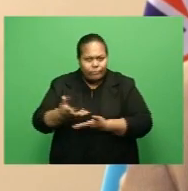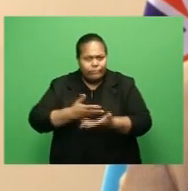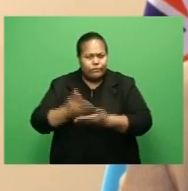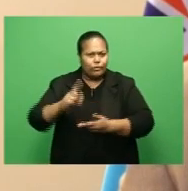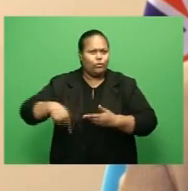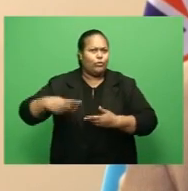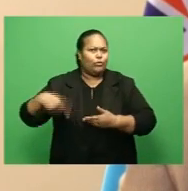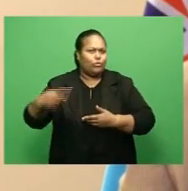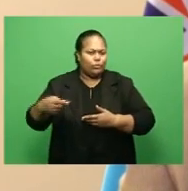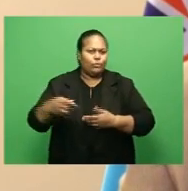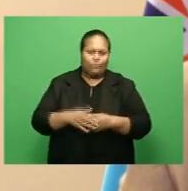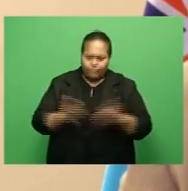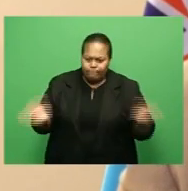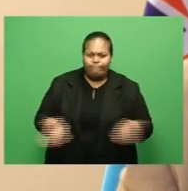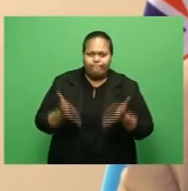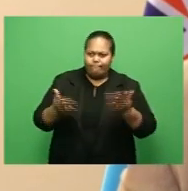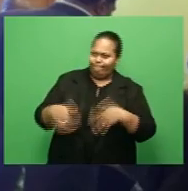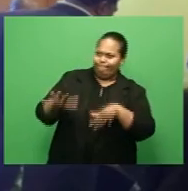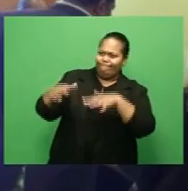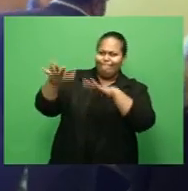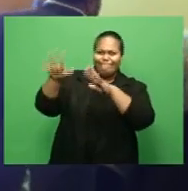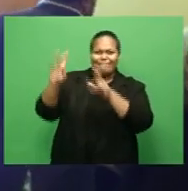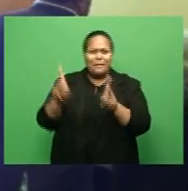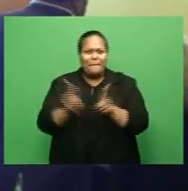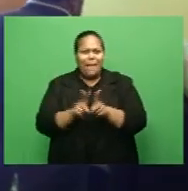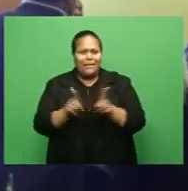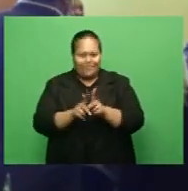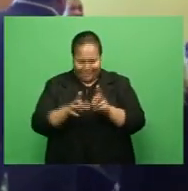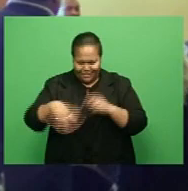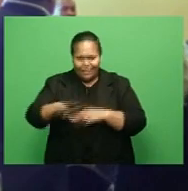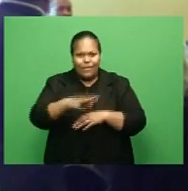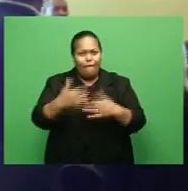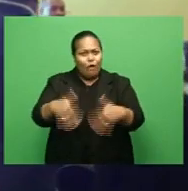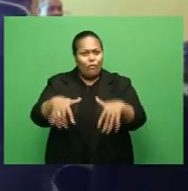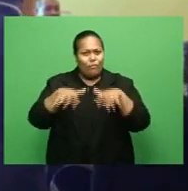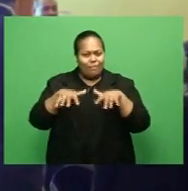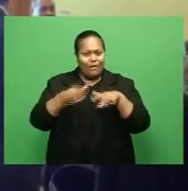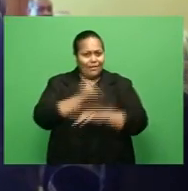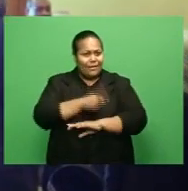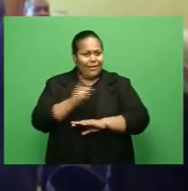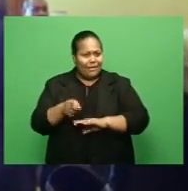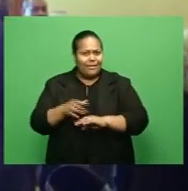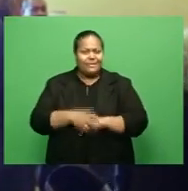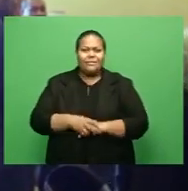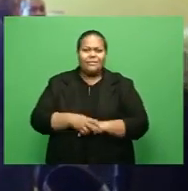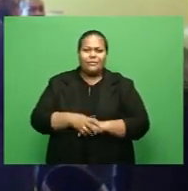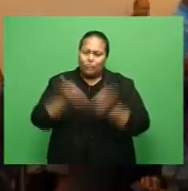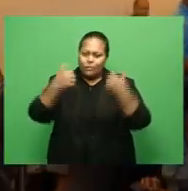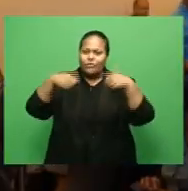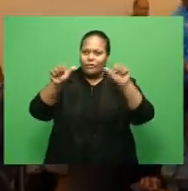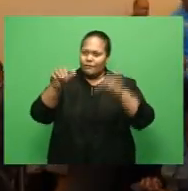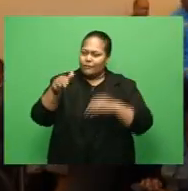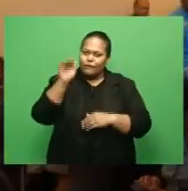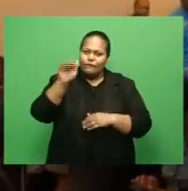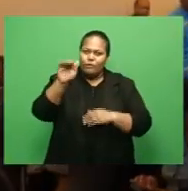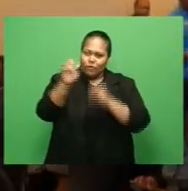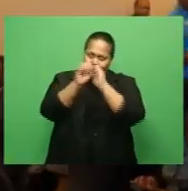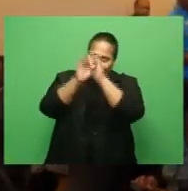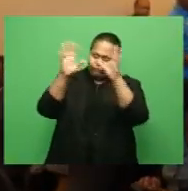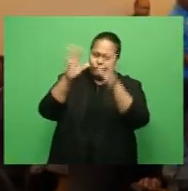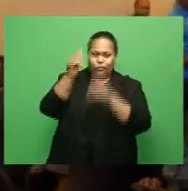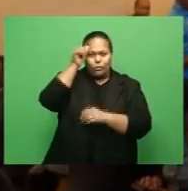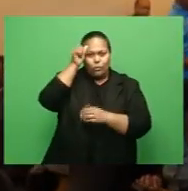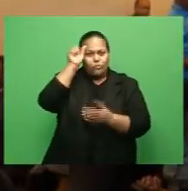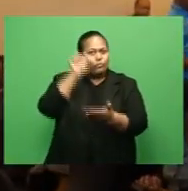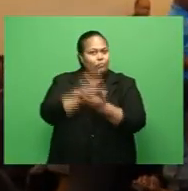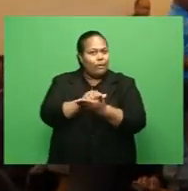continue to push and prod our partners within this forum and beyond to achieve the future we know is right and